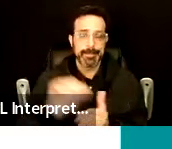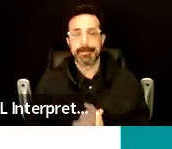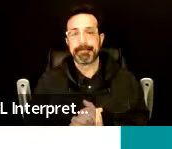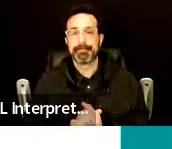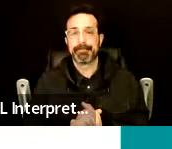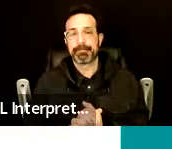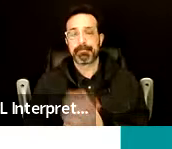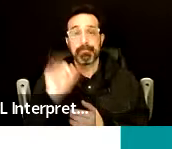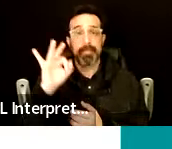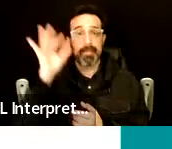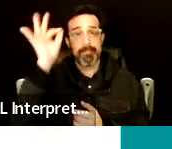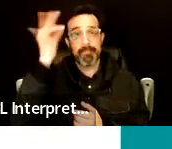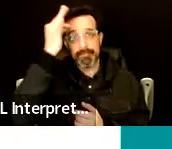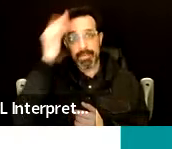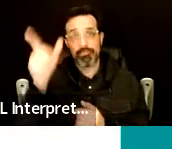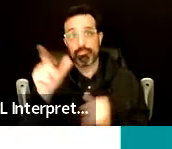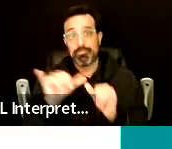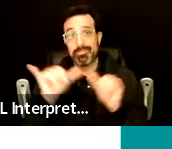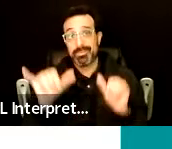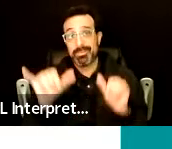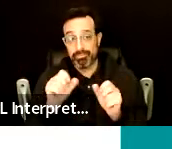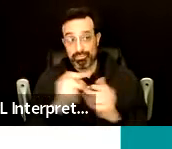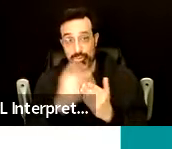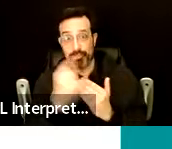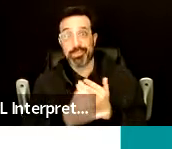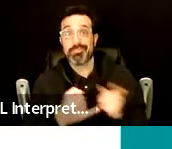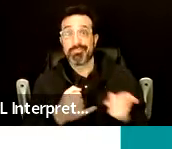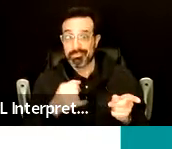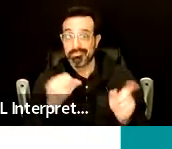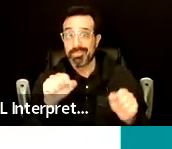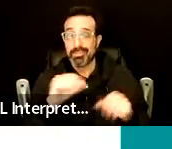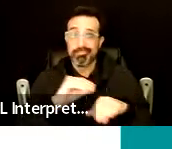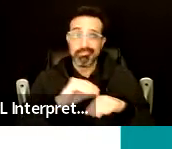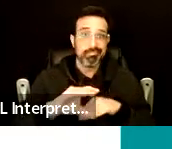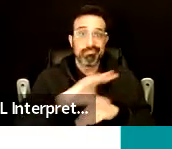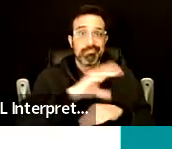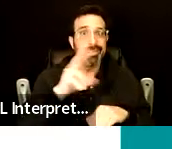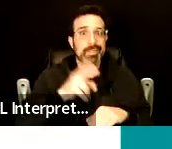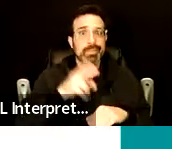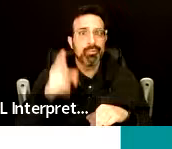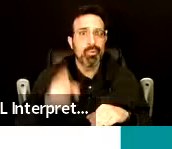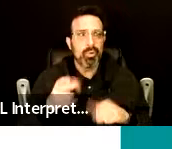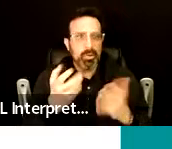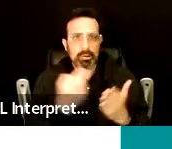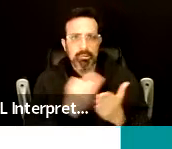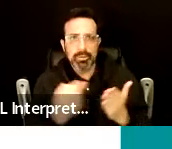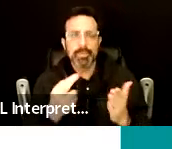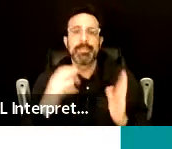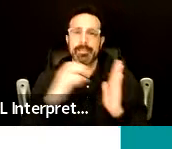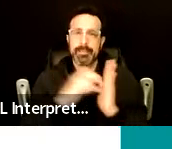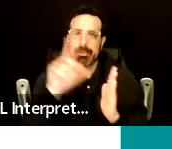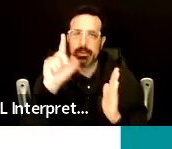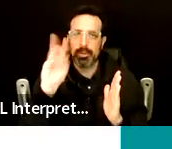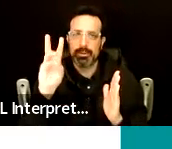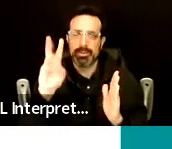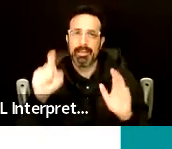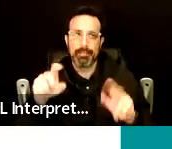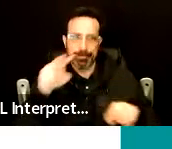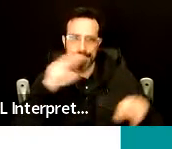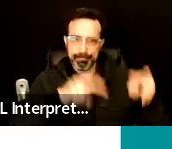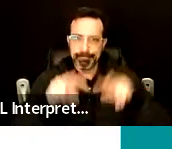If a federal or federally assisted project has the potential to affect historic resources, a Section 106 review will take